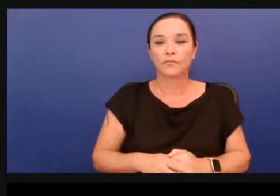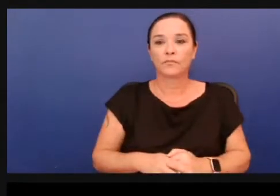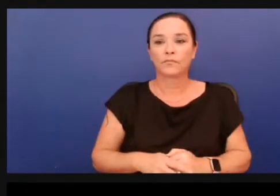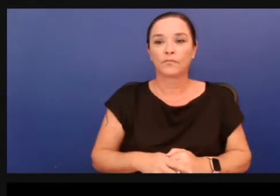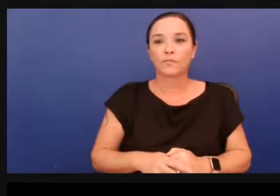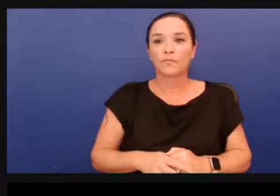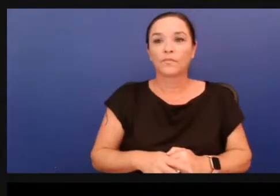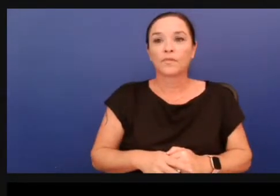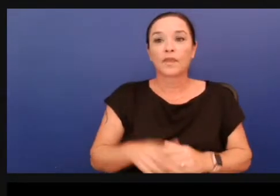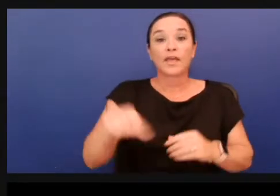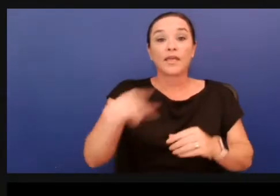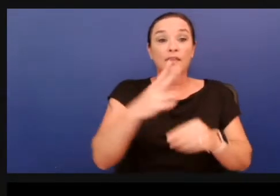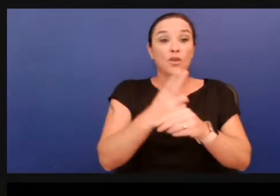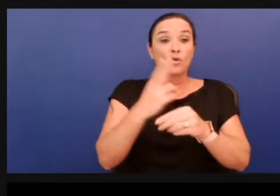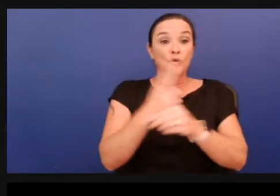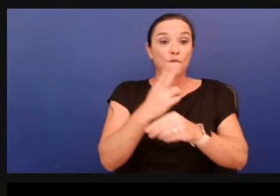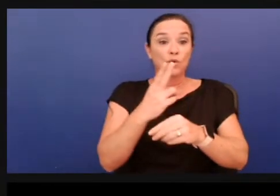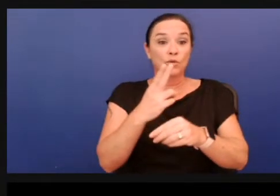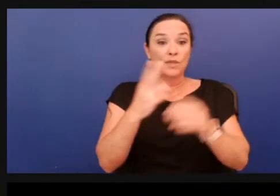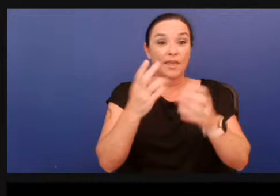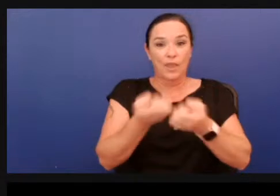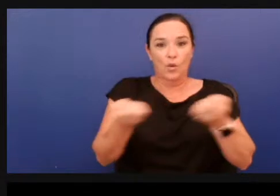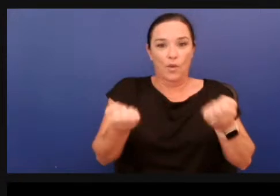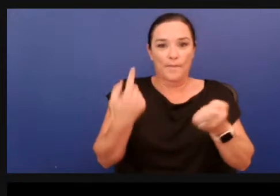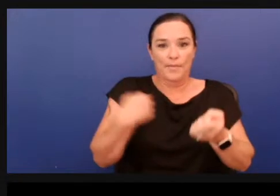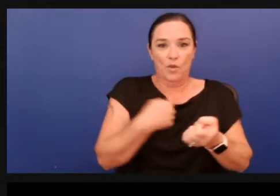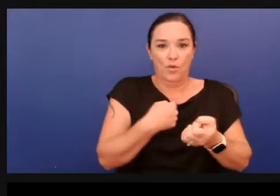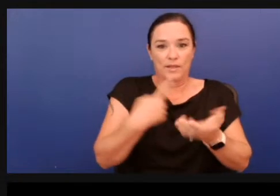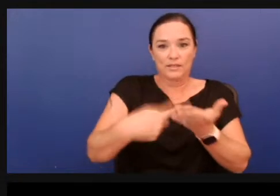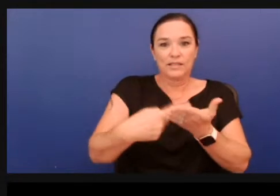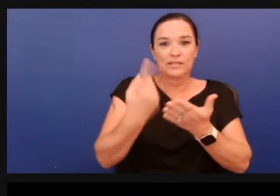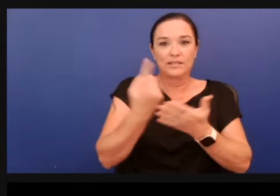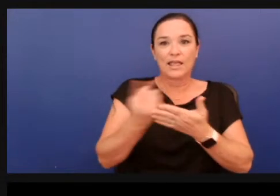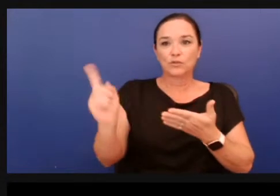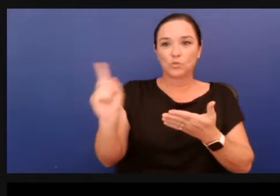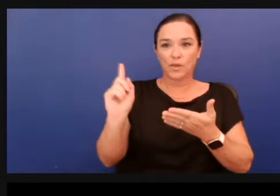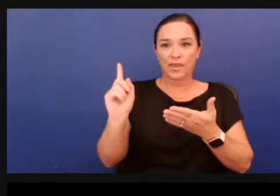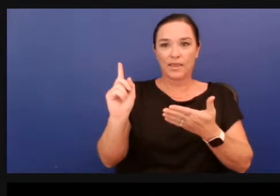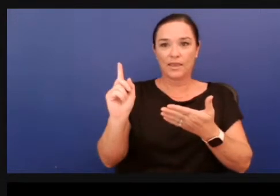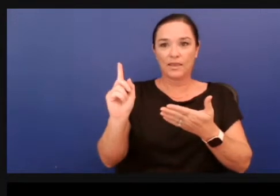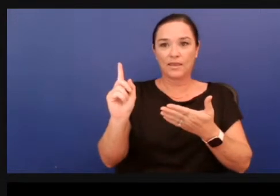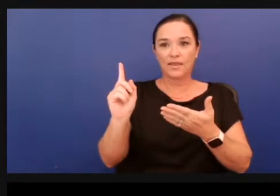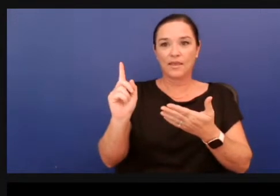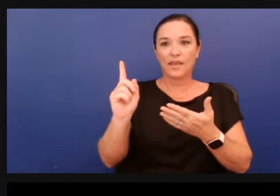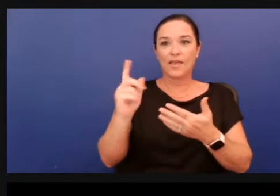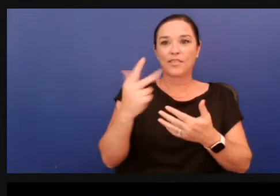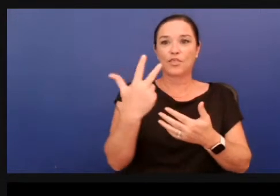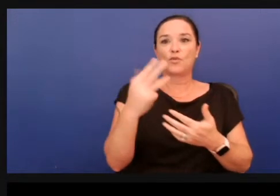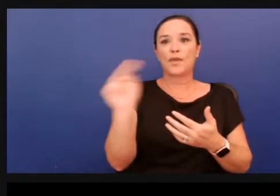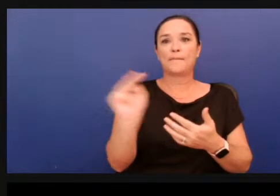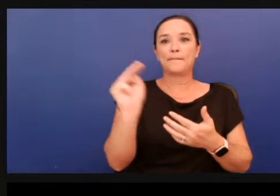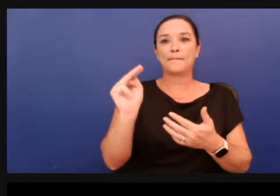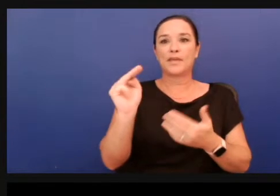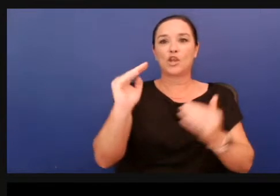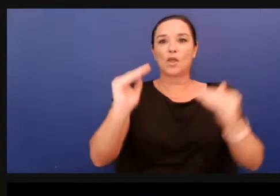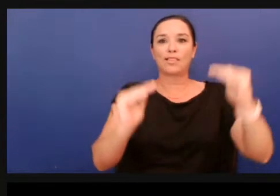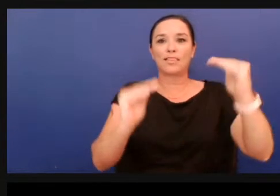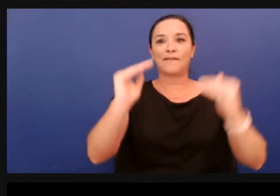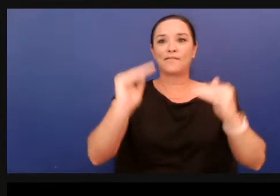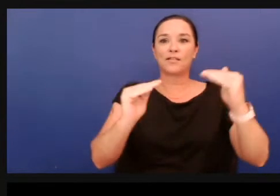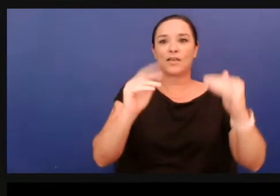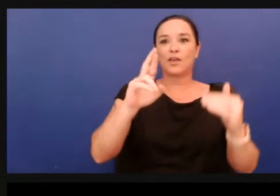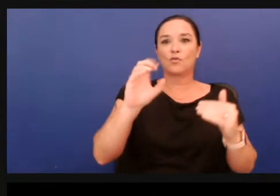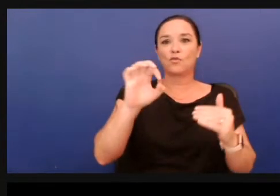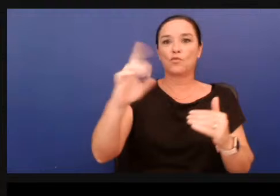They use essentially that equipment we talked about last week, the 3-meter leveling rod that they call a 10-foot ruler,